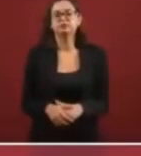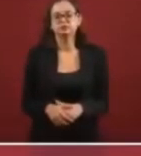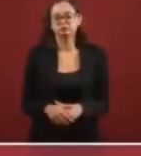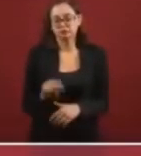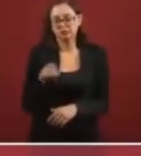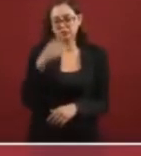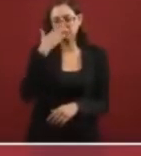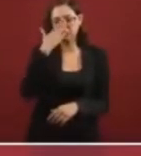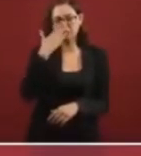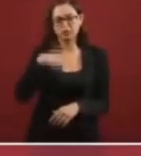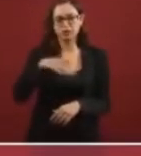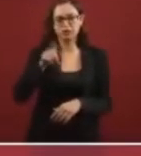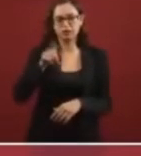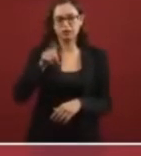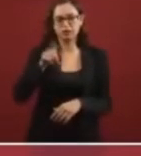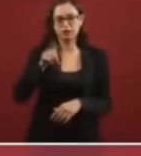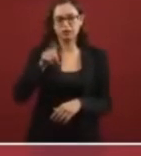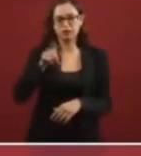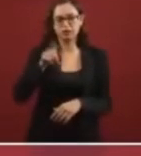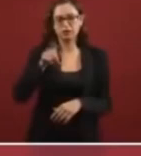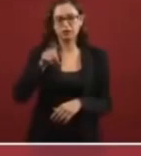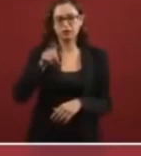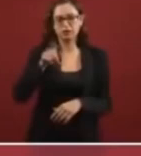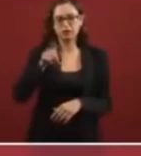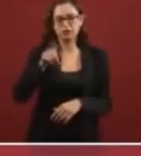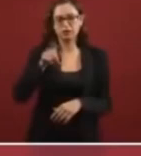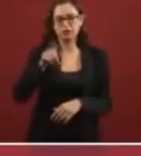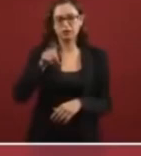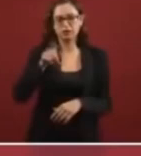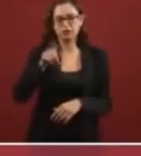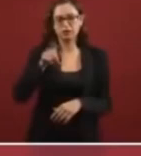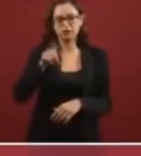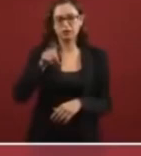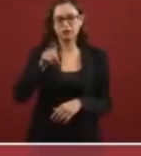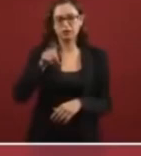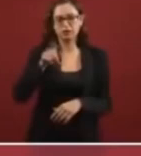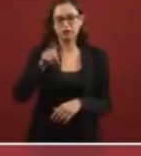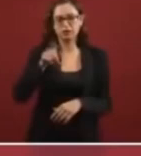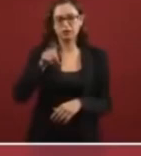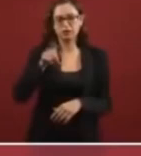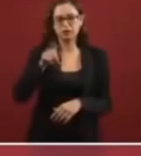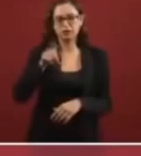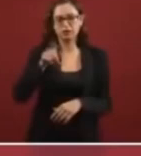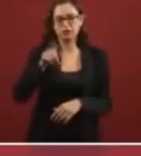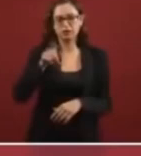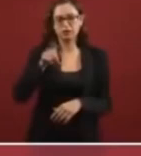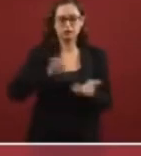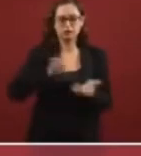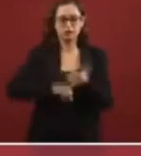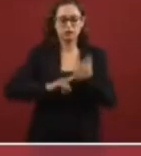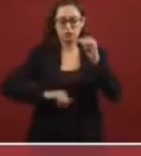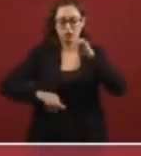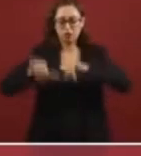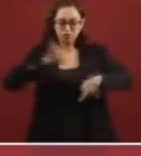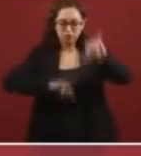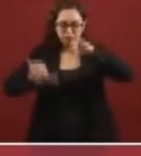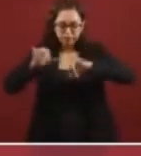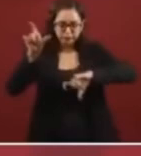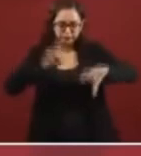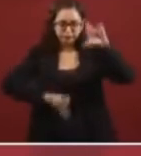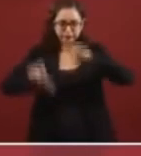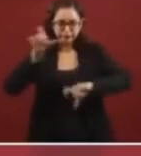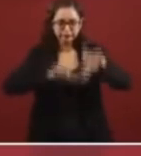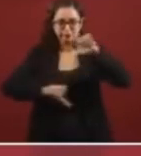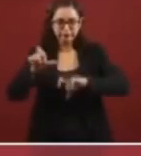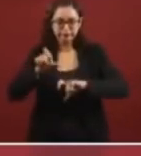sustancia química. Yes, we've been working on it, and it's a chemical substance que se